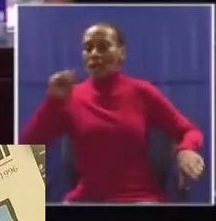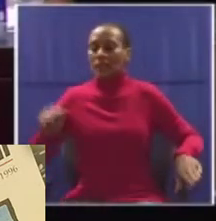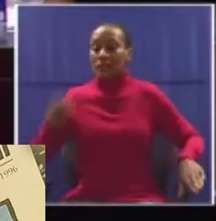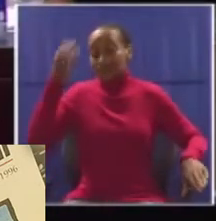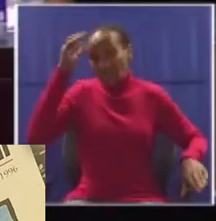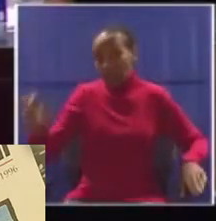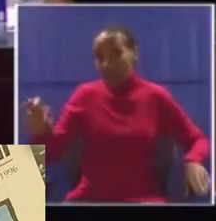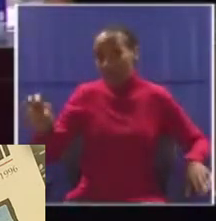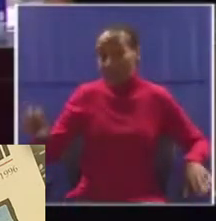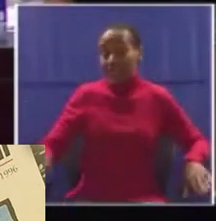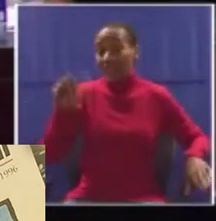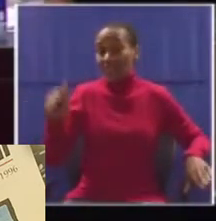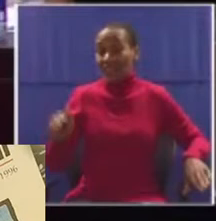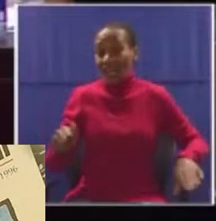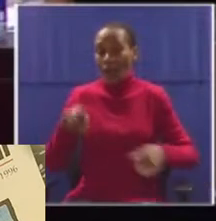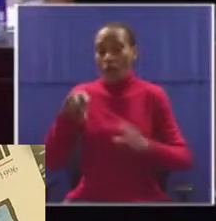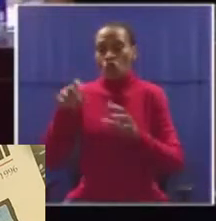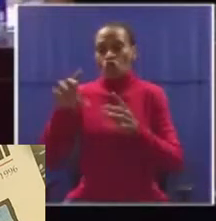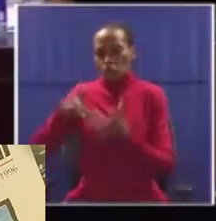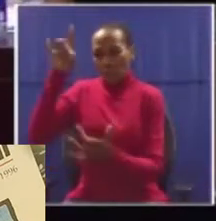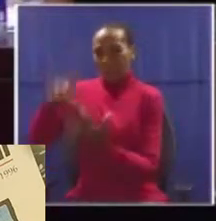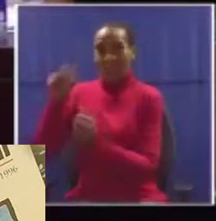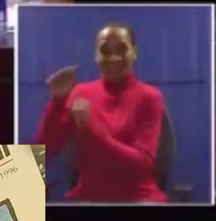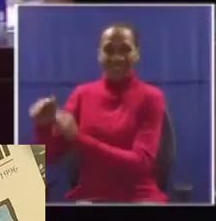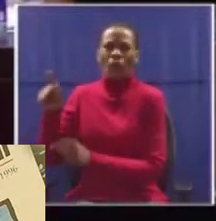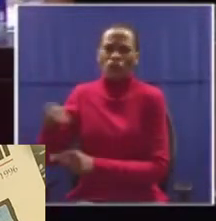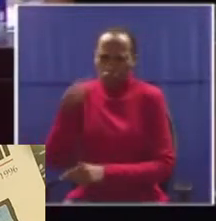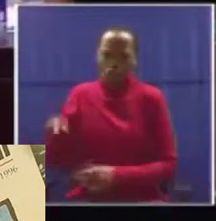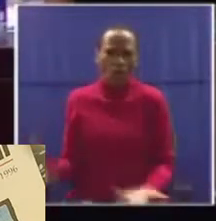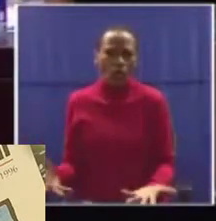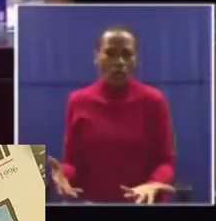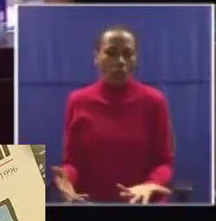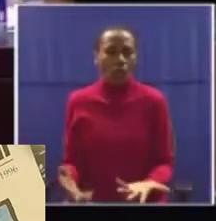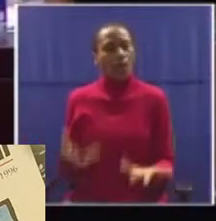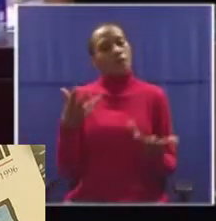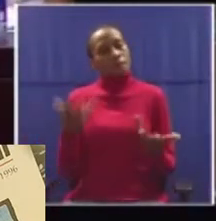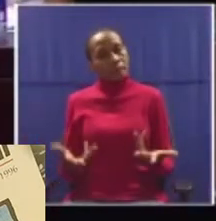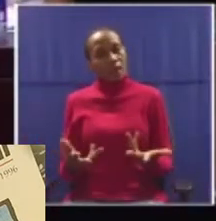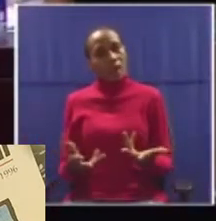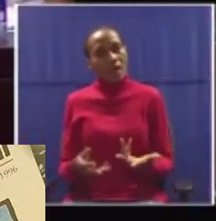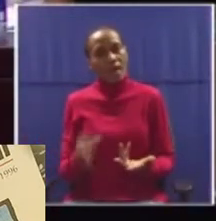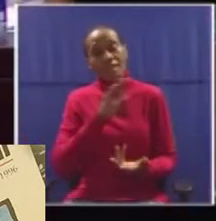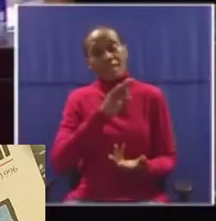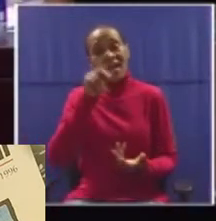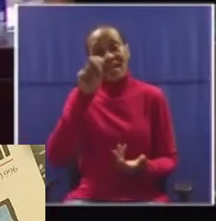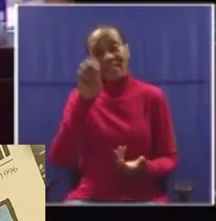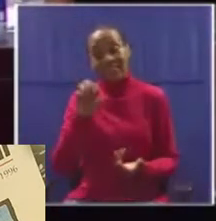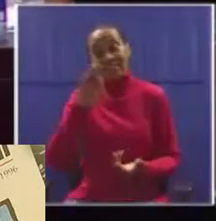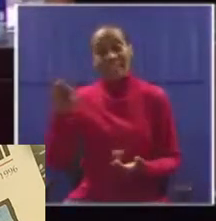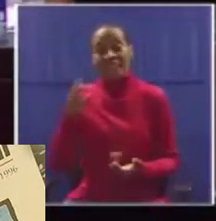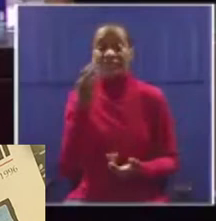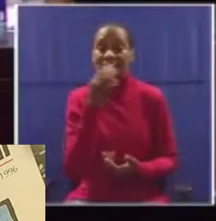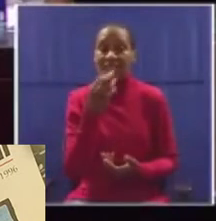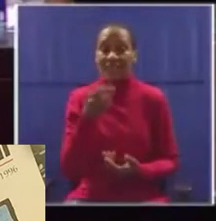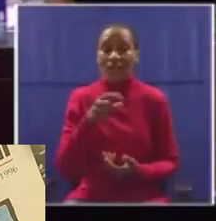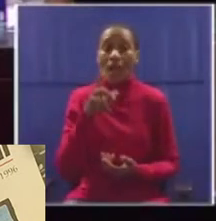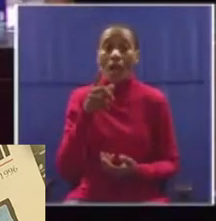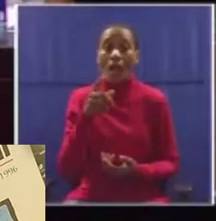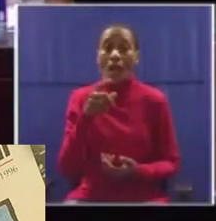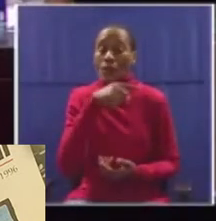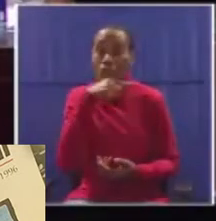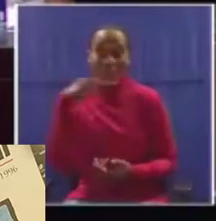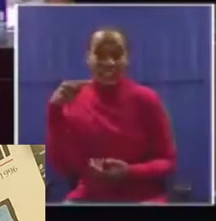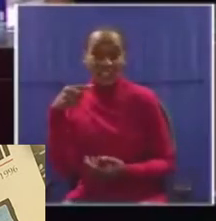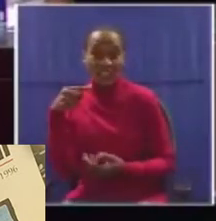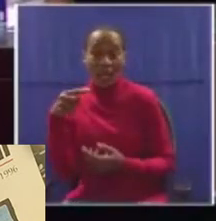wrong policy choices on the same day that South Africa was gray listed fetif suspended the membership of the Russian Federation